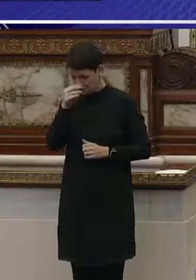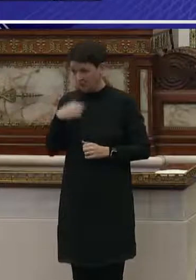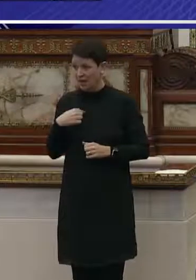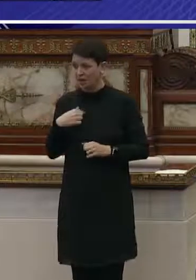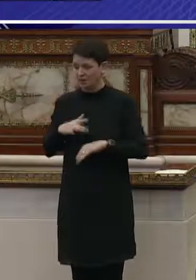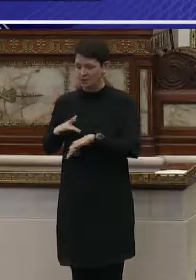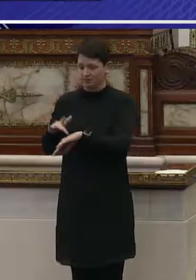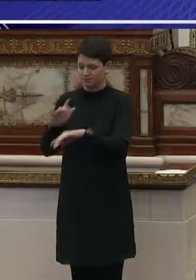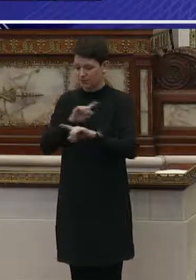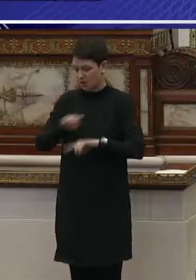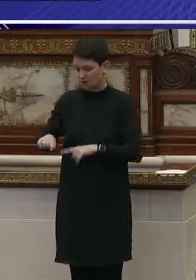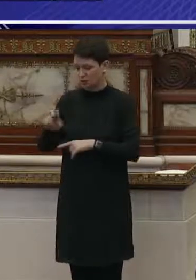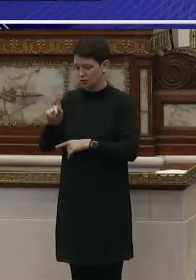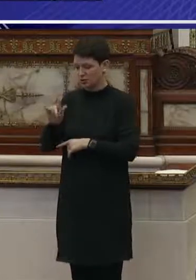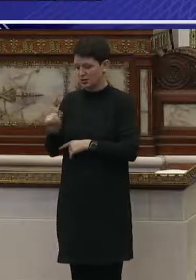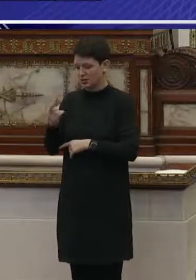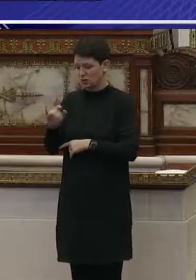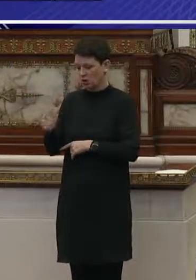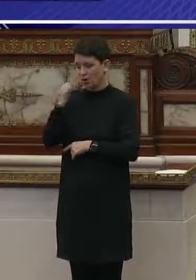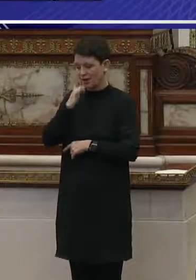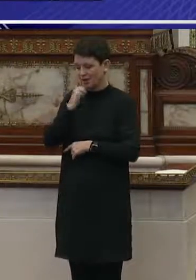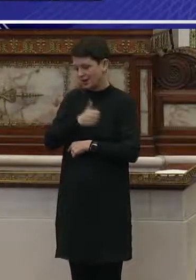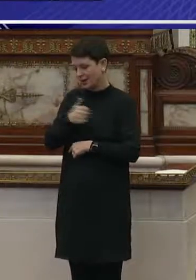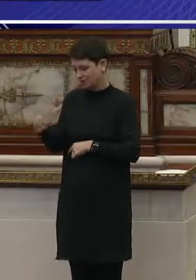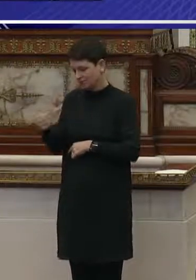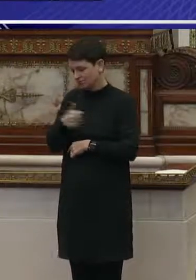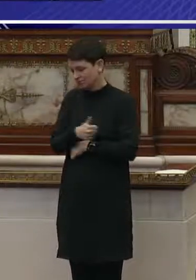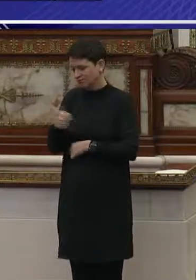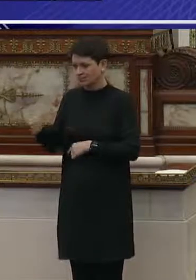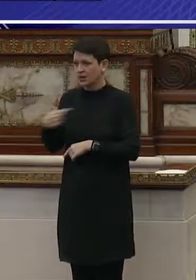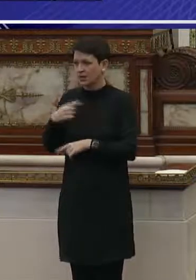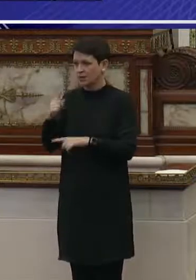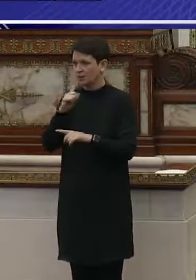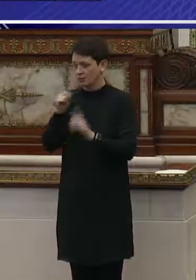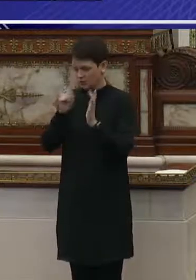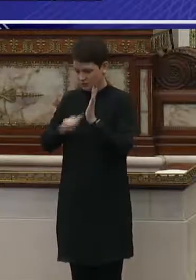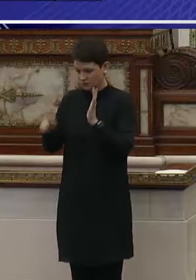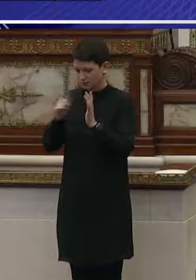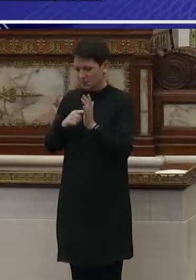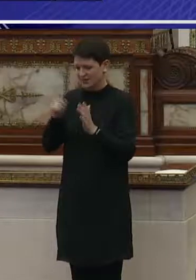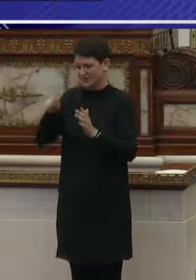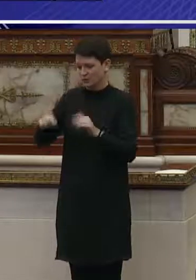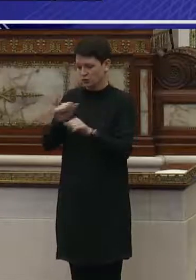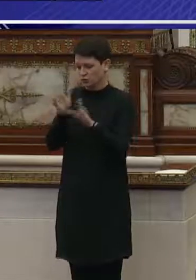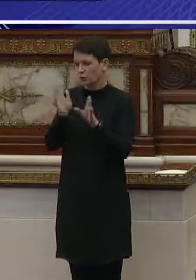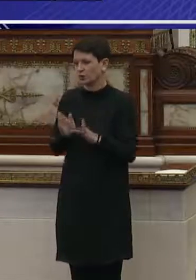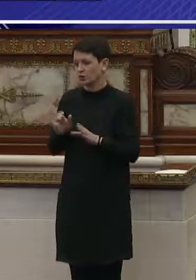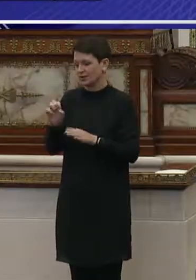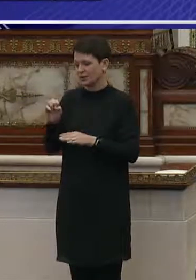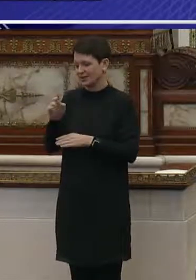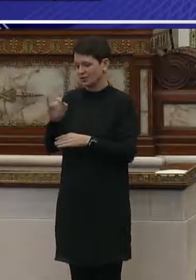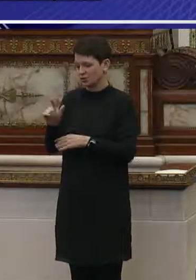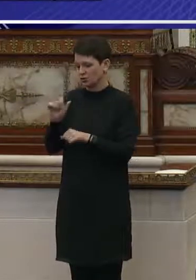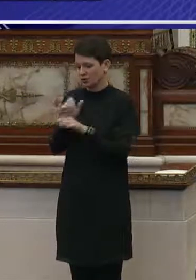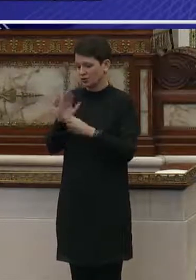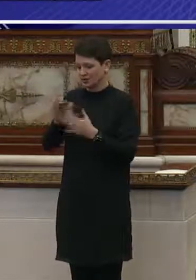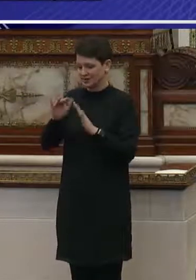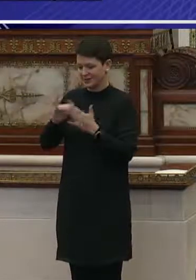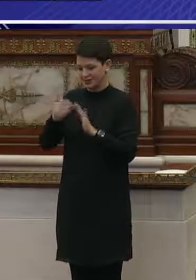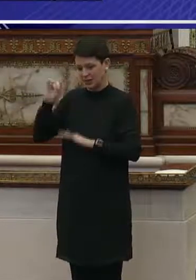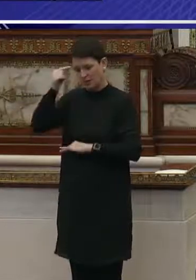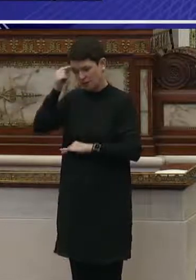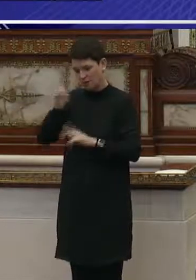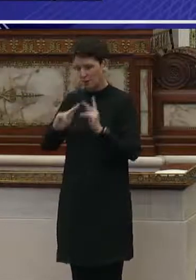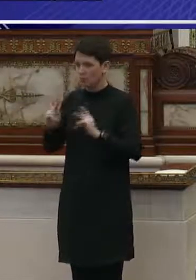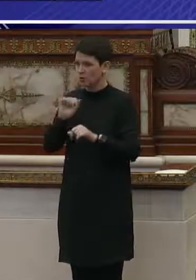to City Hall on a daily basis. And I wanted to zero in on the essential workers in city government, specifically those